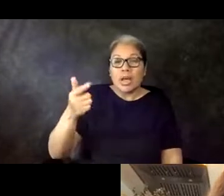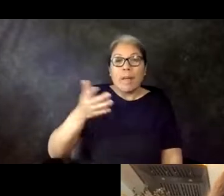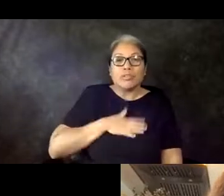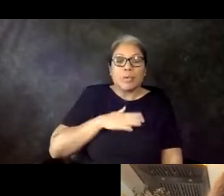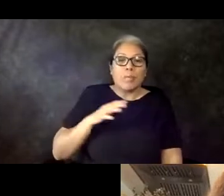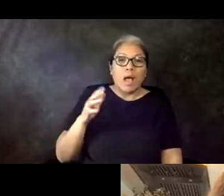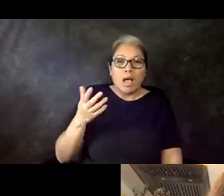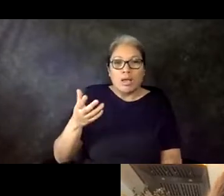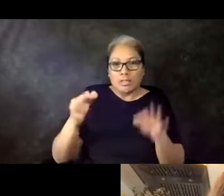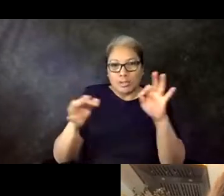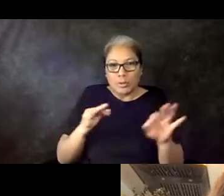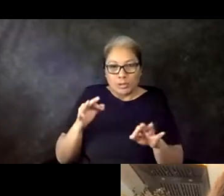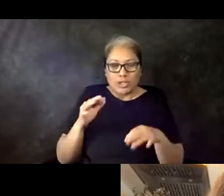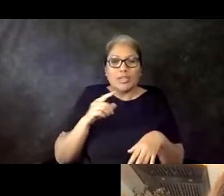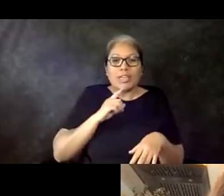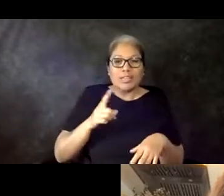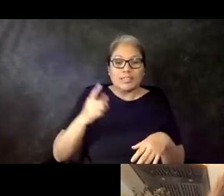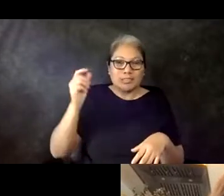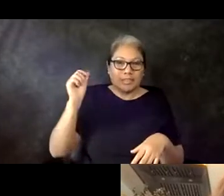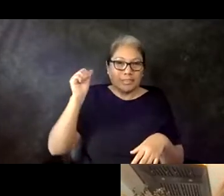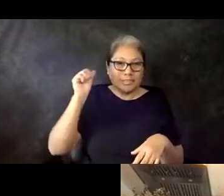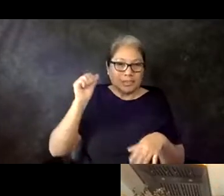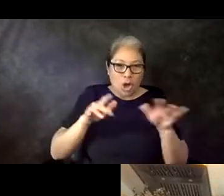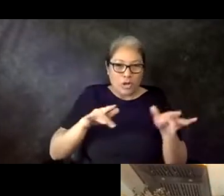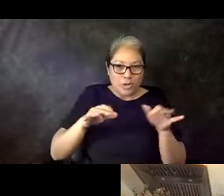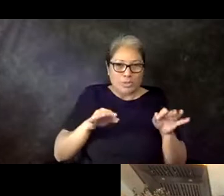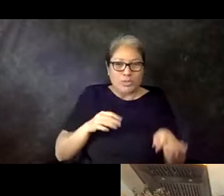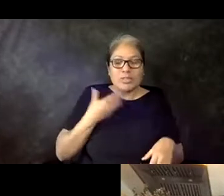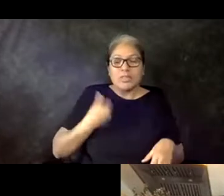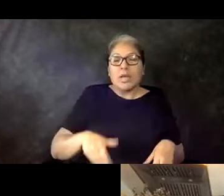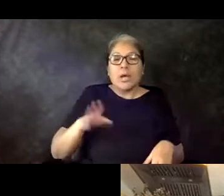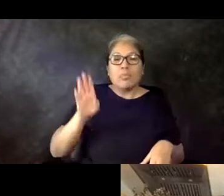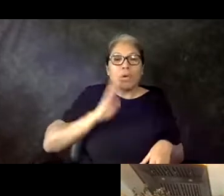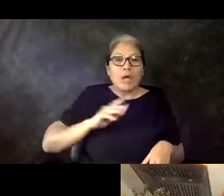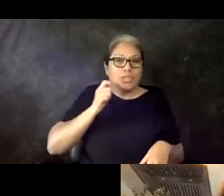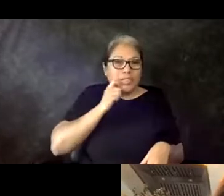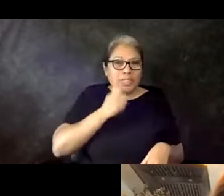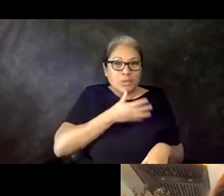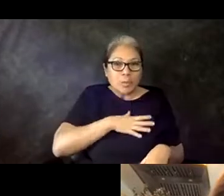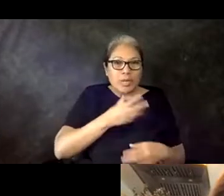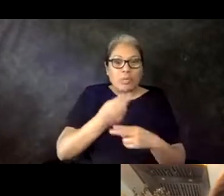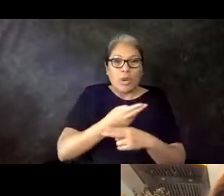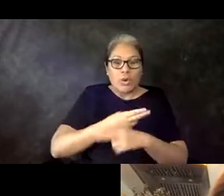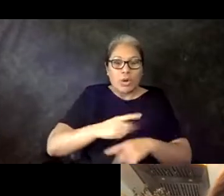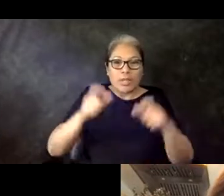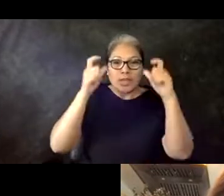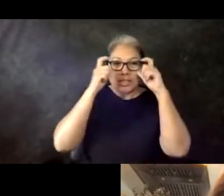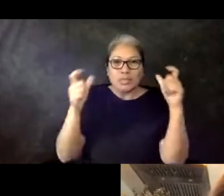is I'm a brown skinned woman wearing glasses with